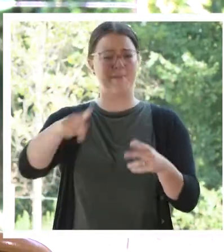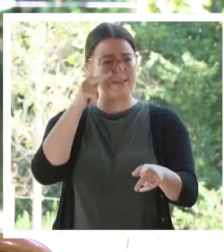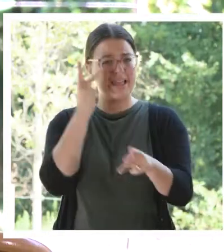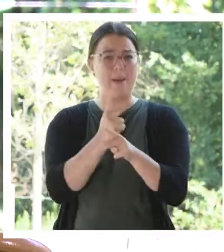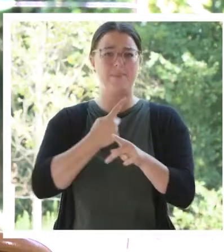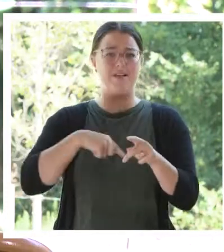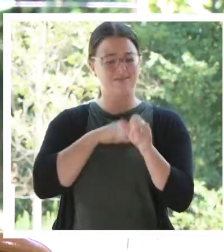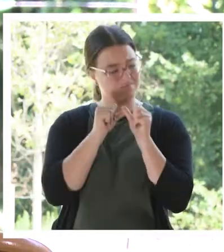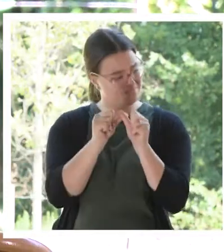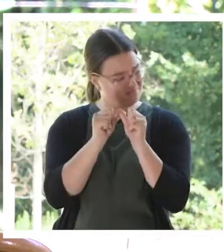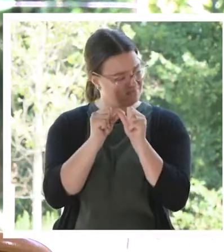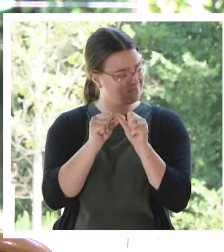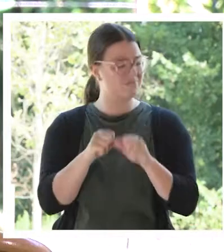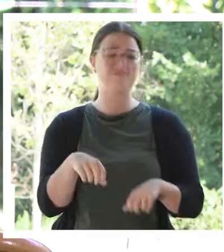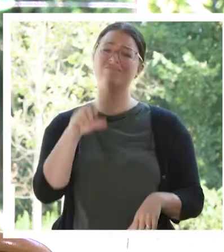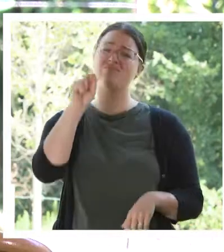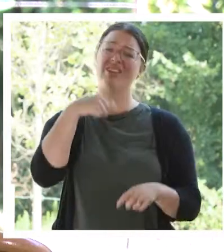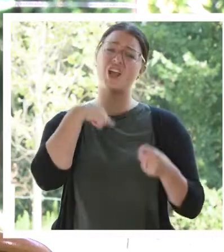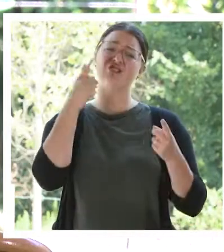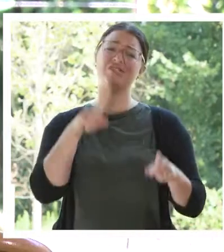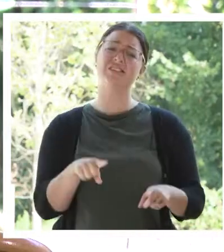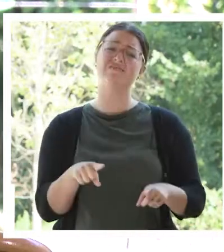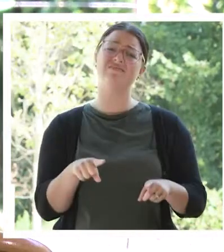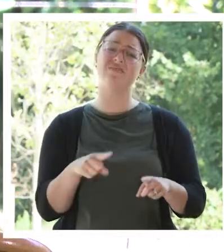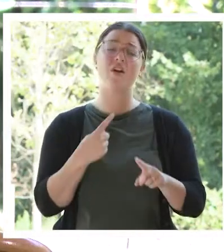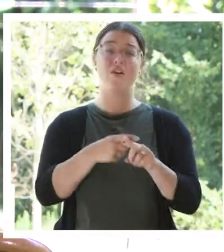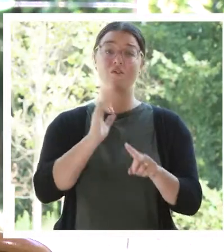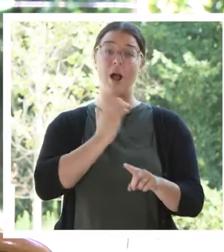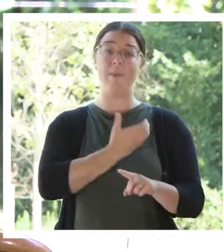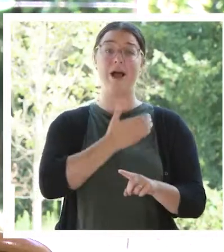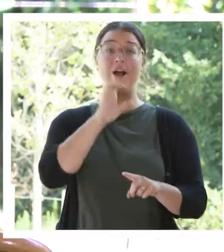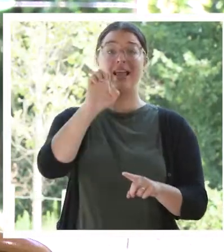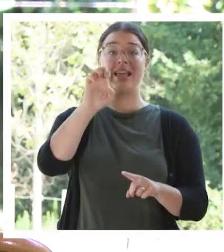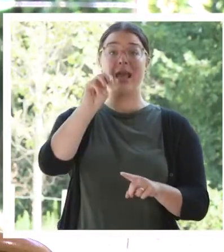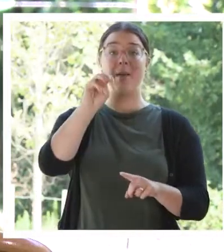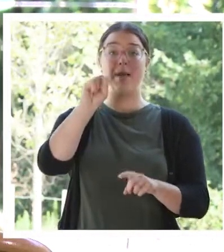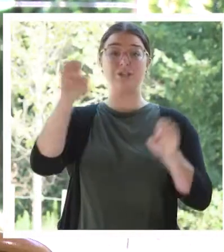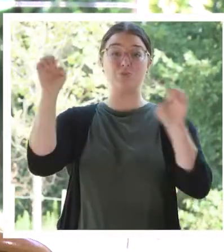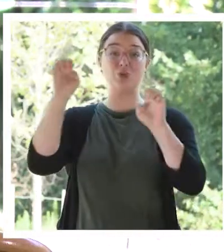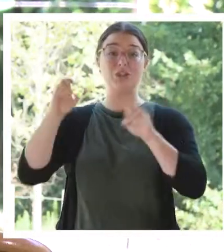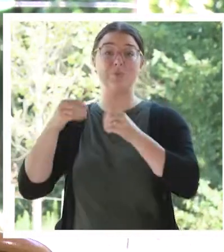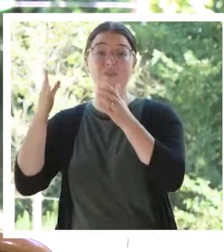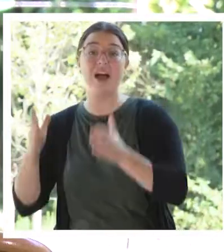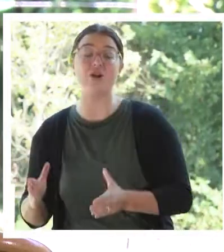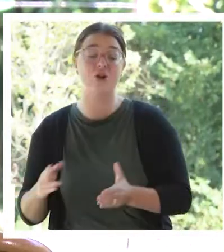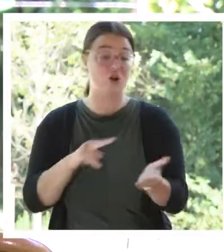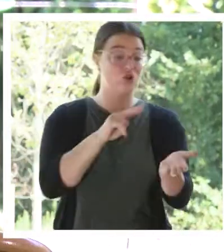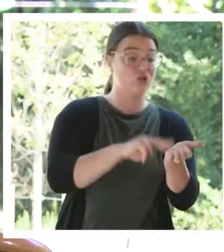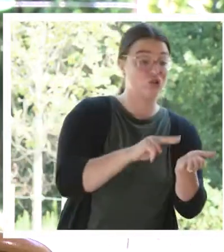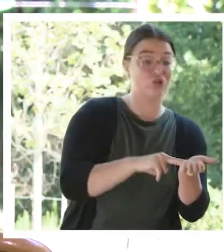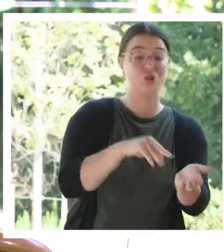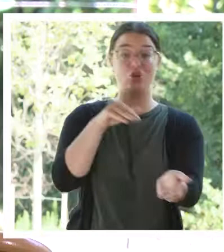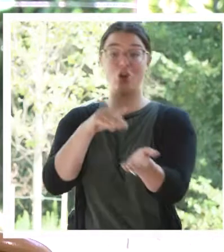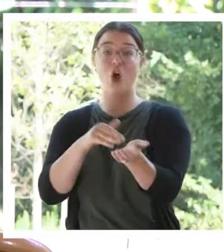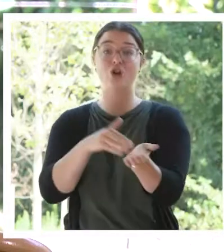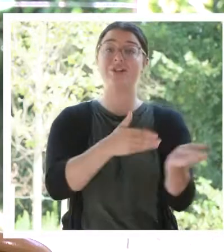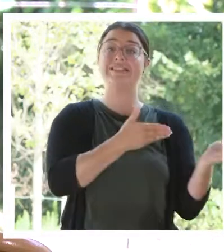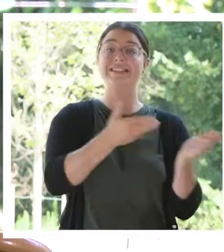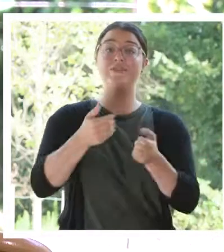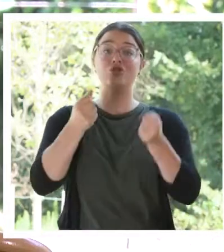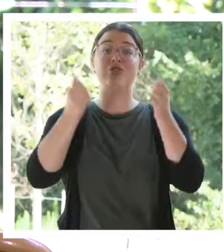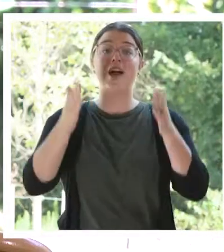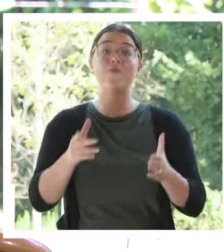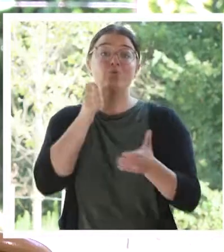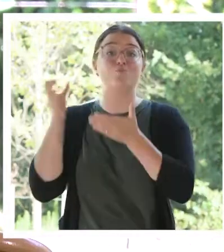I certainly agree with that. From our EMS providers, our nurses and doctors, to the delivery driver who brought our groceries, so many people